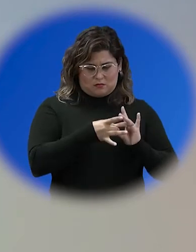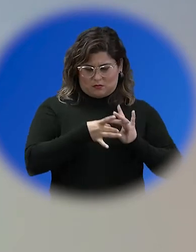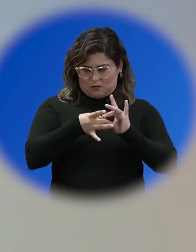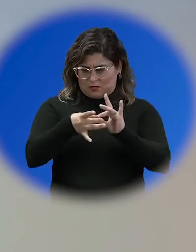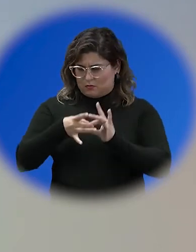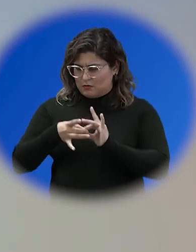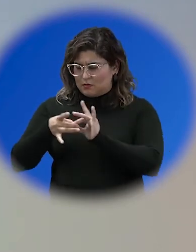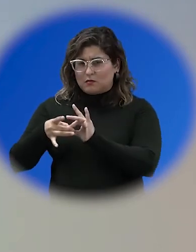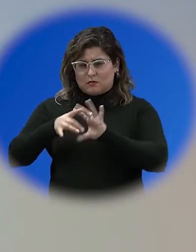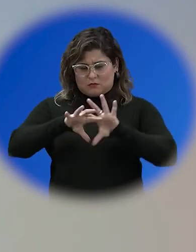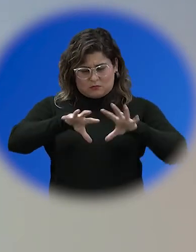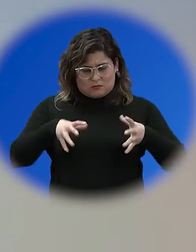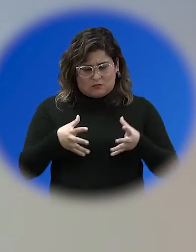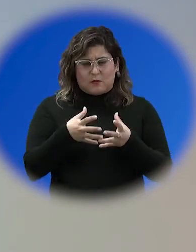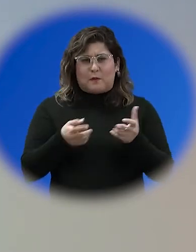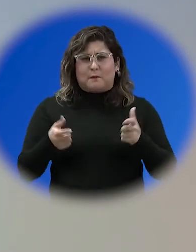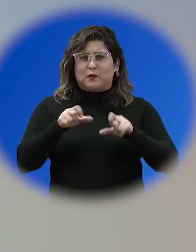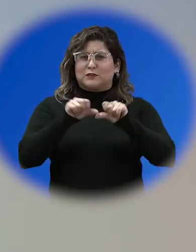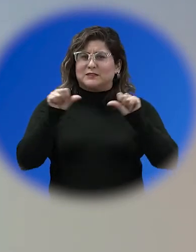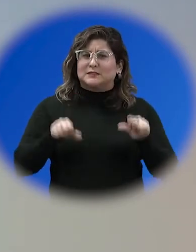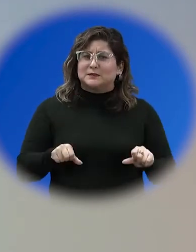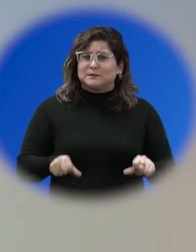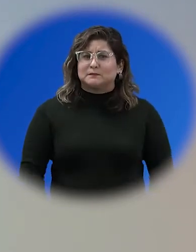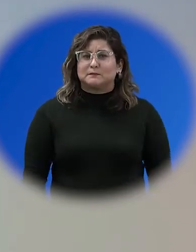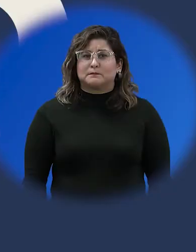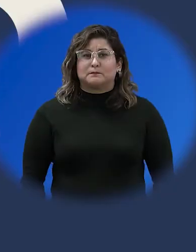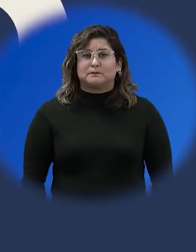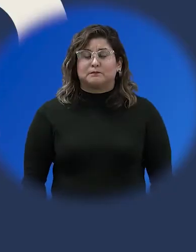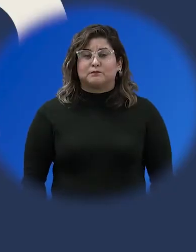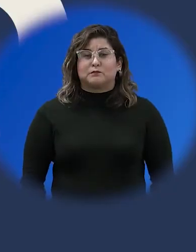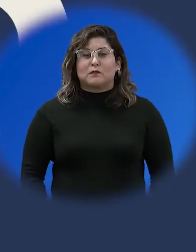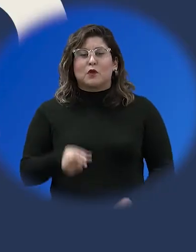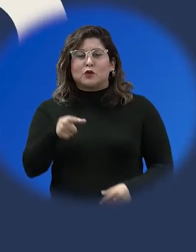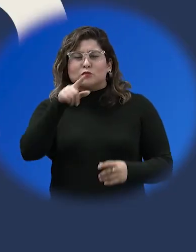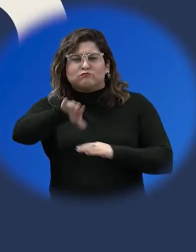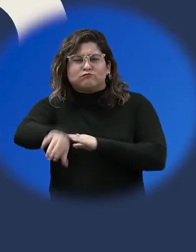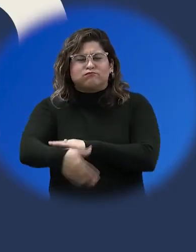are being connected to each other in a larger system.